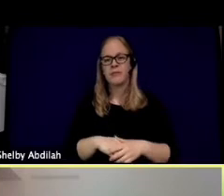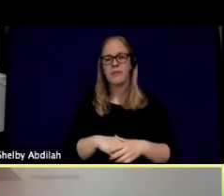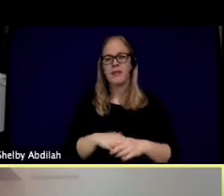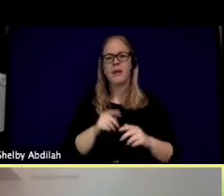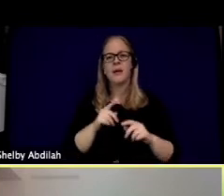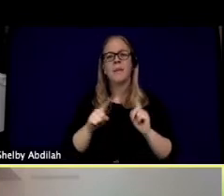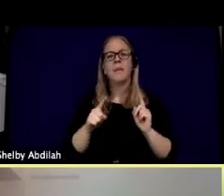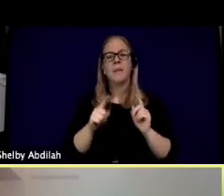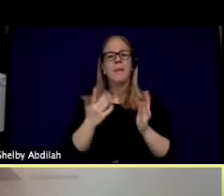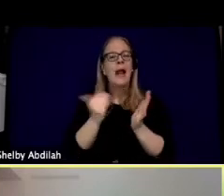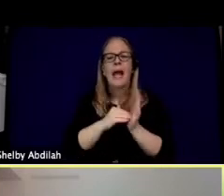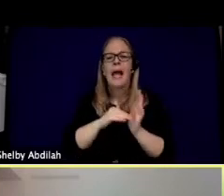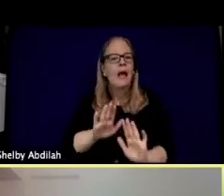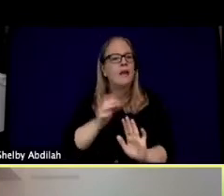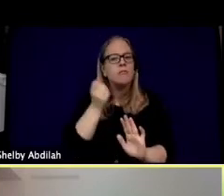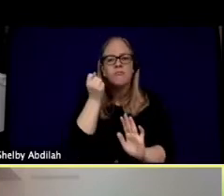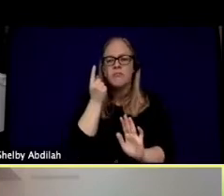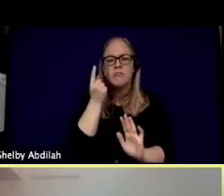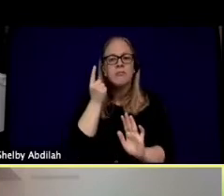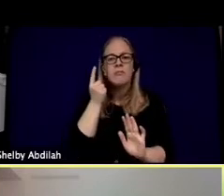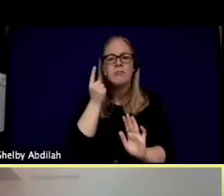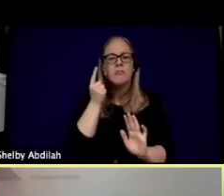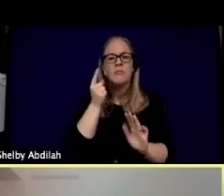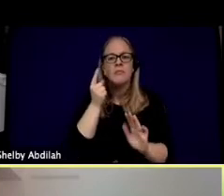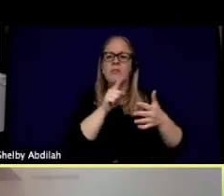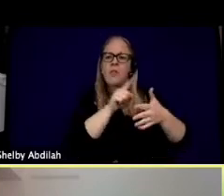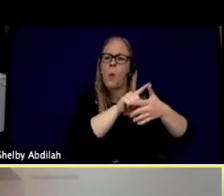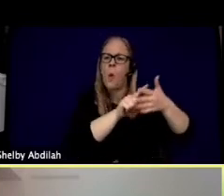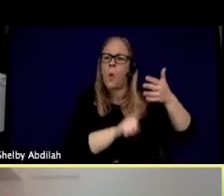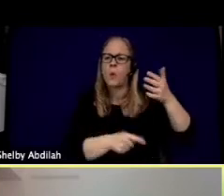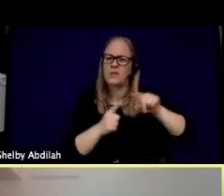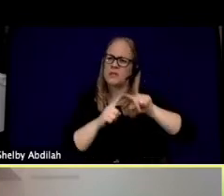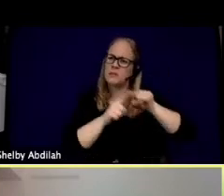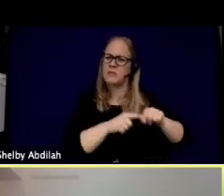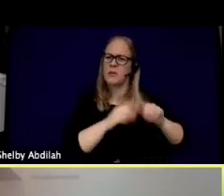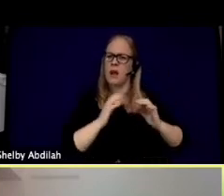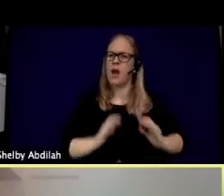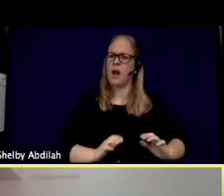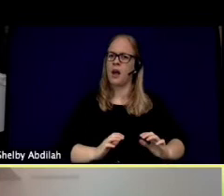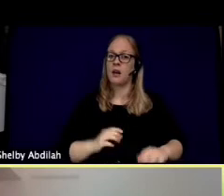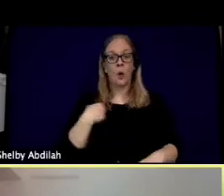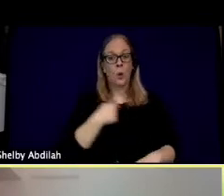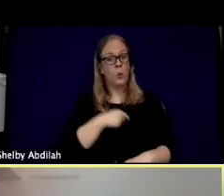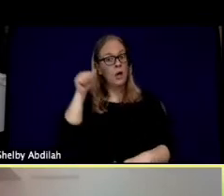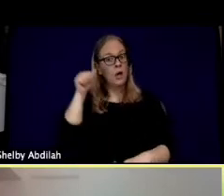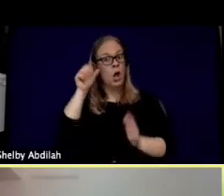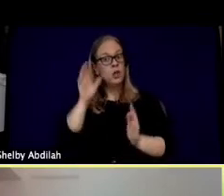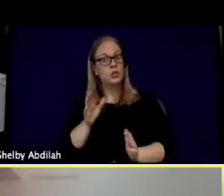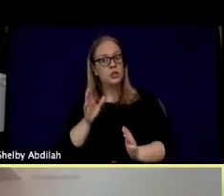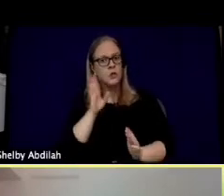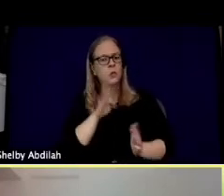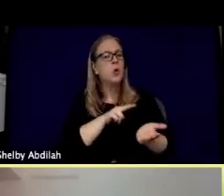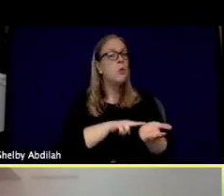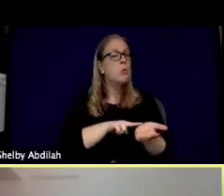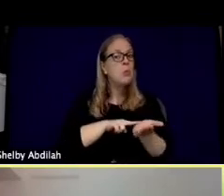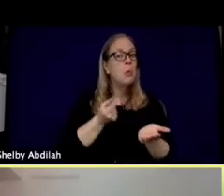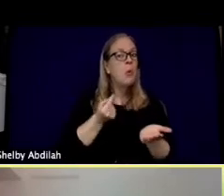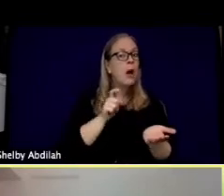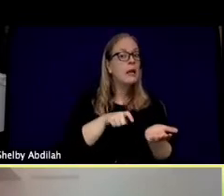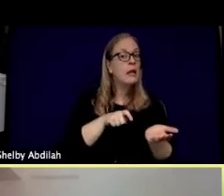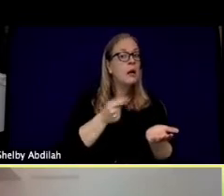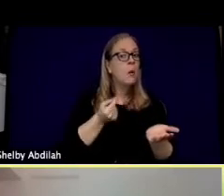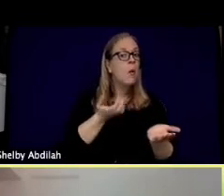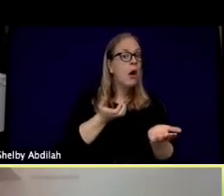the client, and the audiologist's responsibility is to make best recommendations, and then it's for the